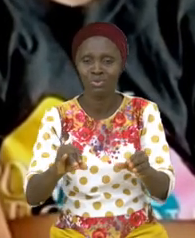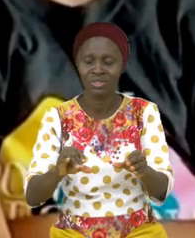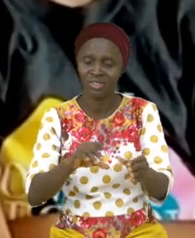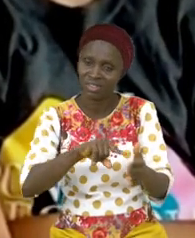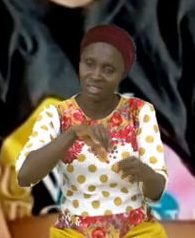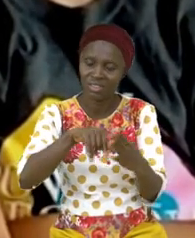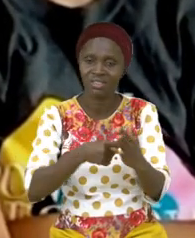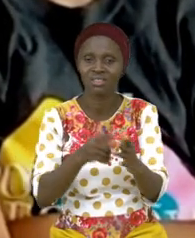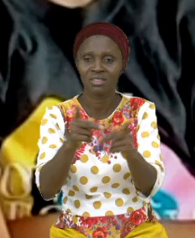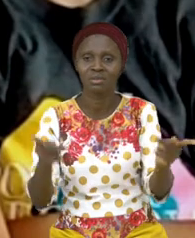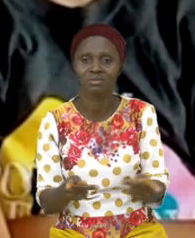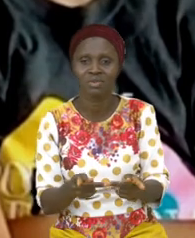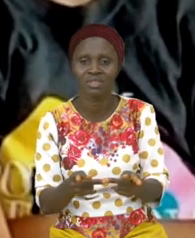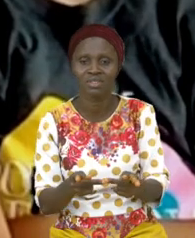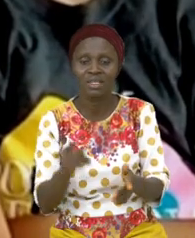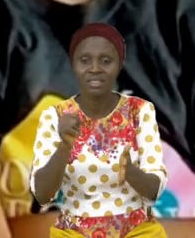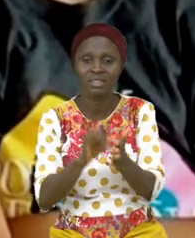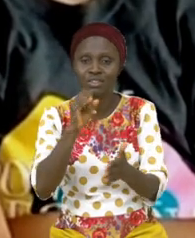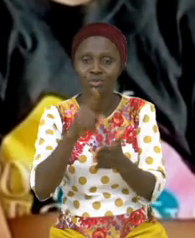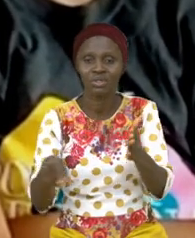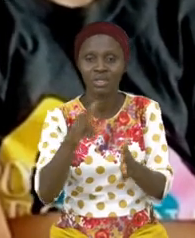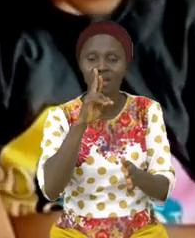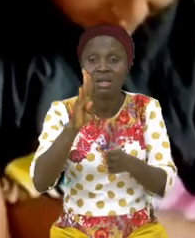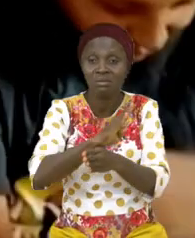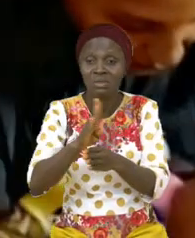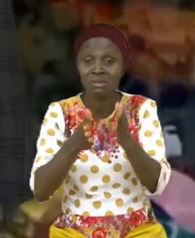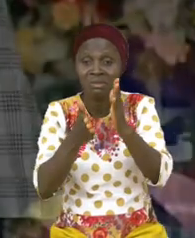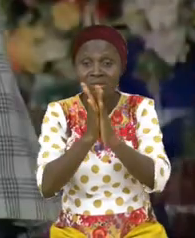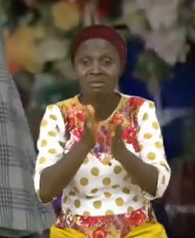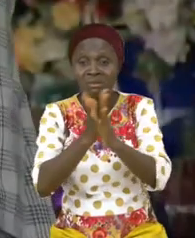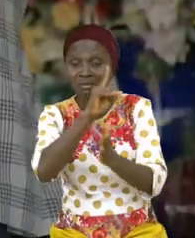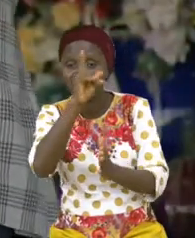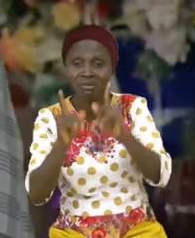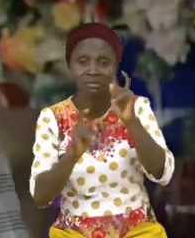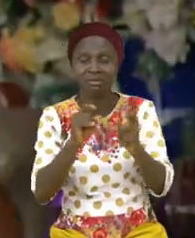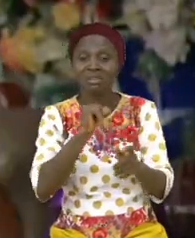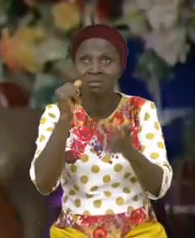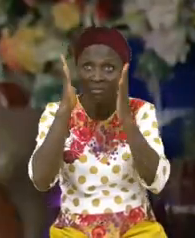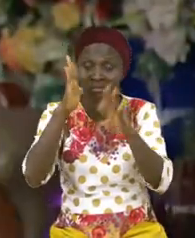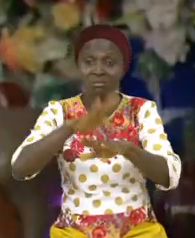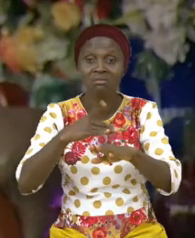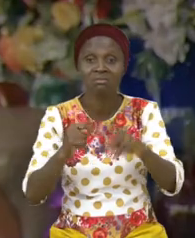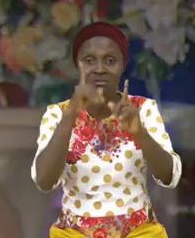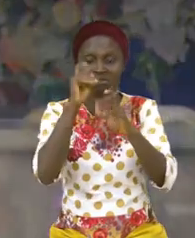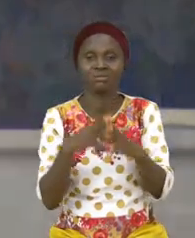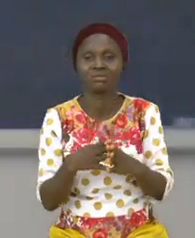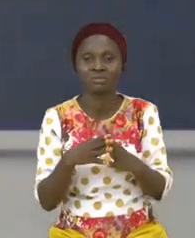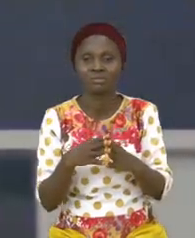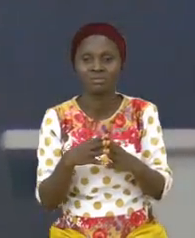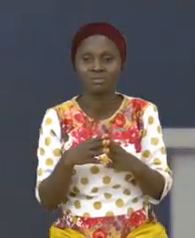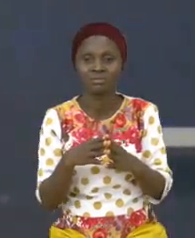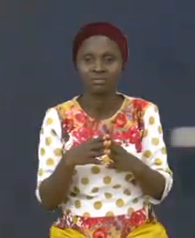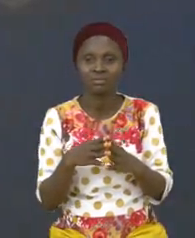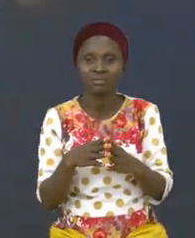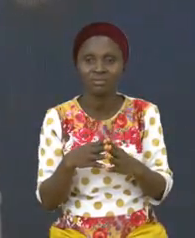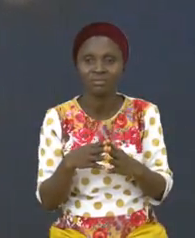they're asking. And they're not concentrating on their exam. You know, sometimes you get to a new place of work and you